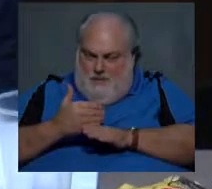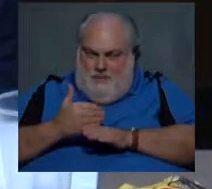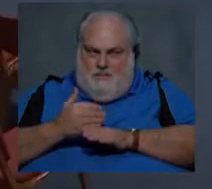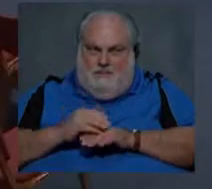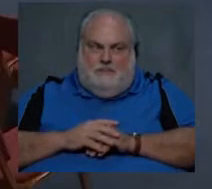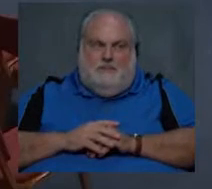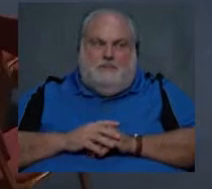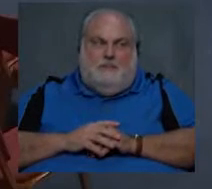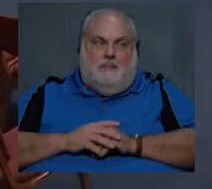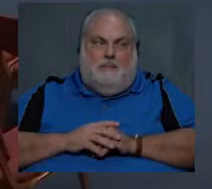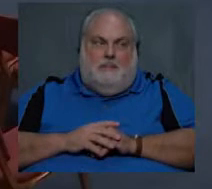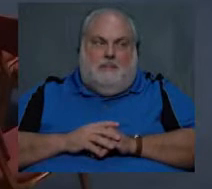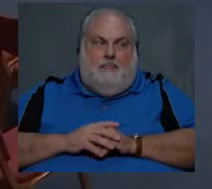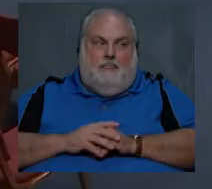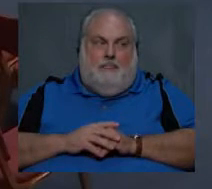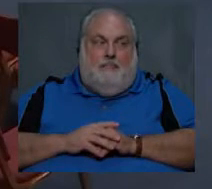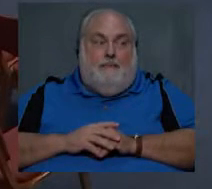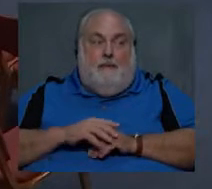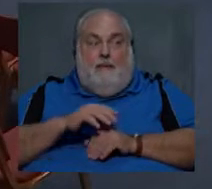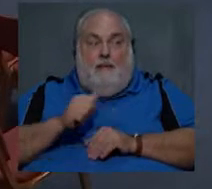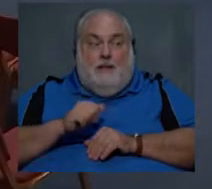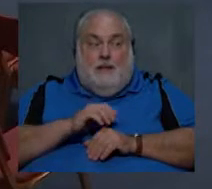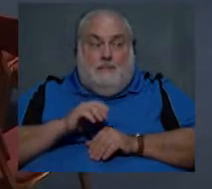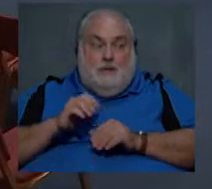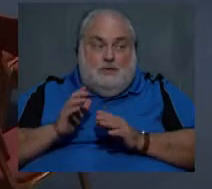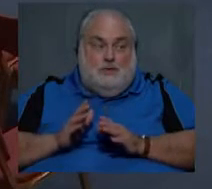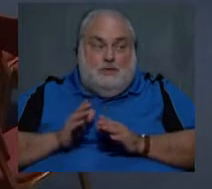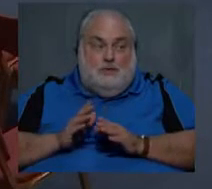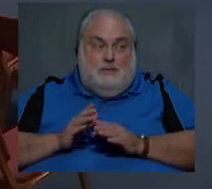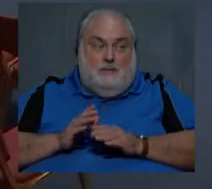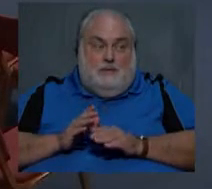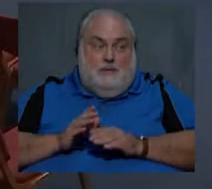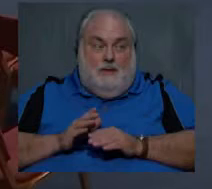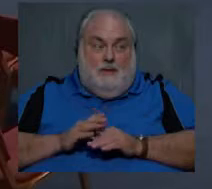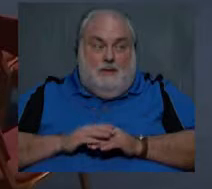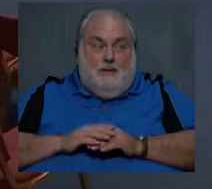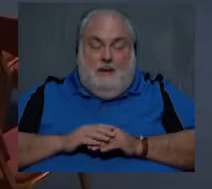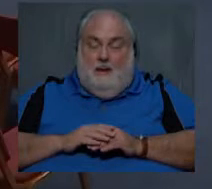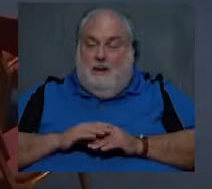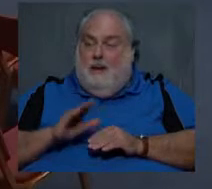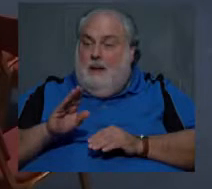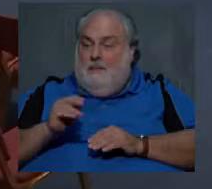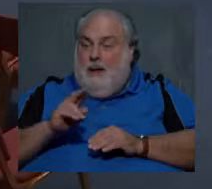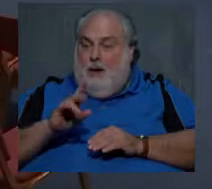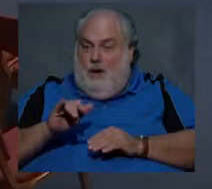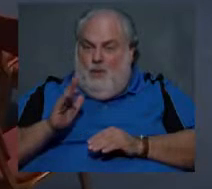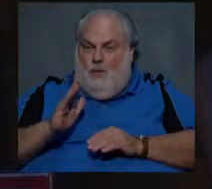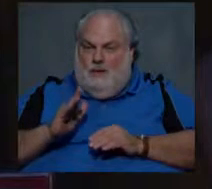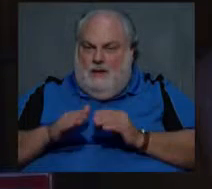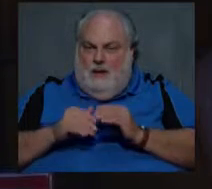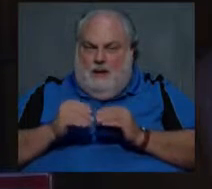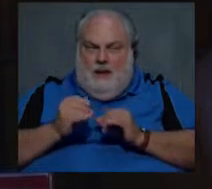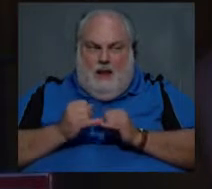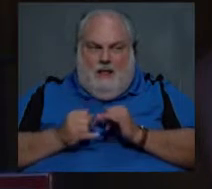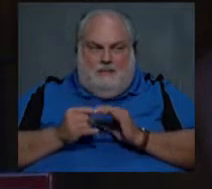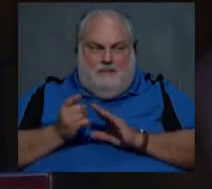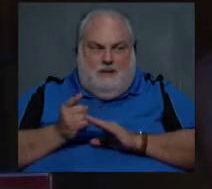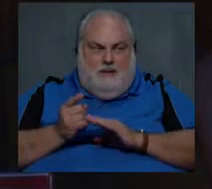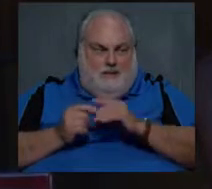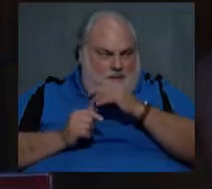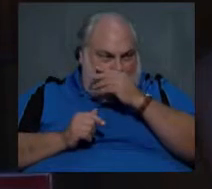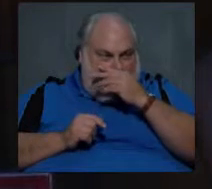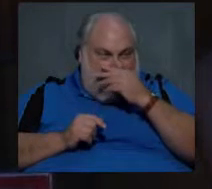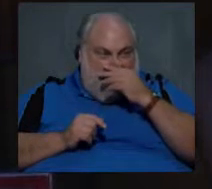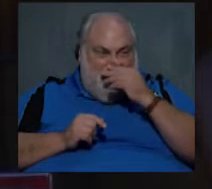Thank you, Commissioner May. Other commissioners, I do want to exercise prerogative to say something, Commissioner Tour, before you make a